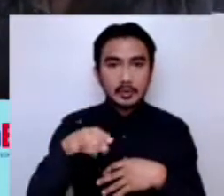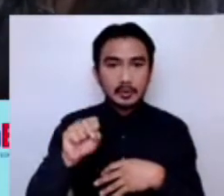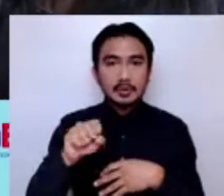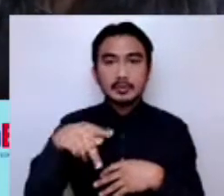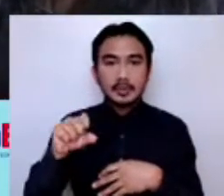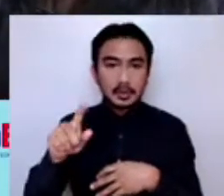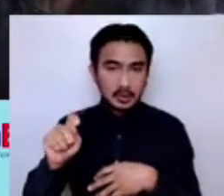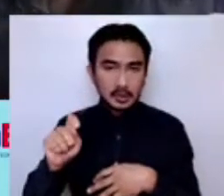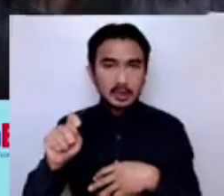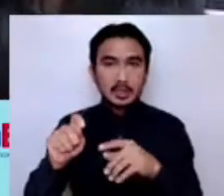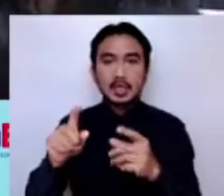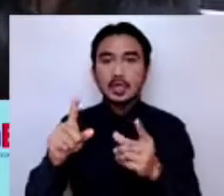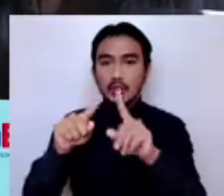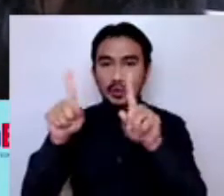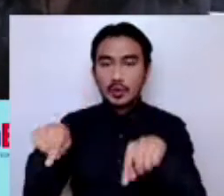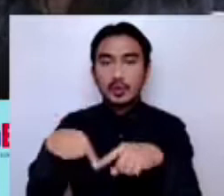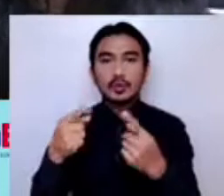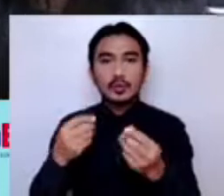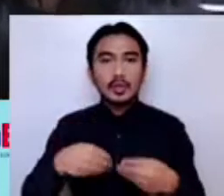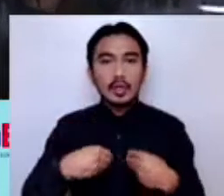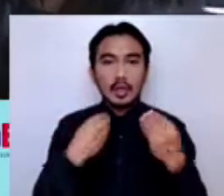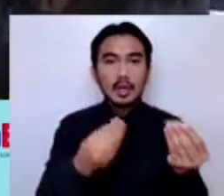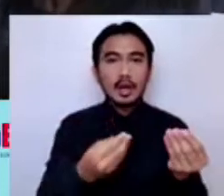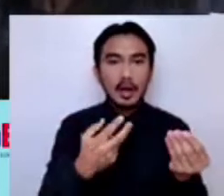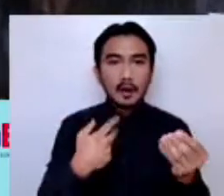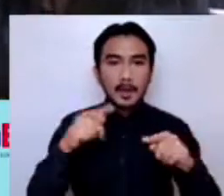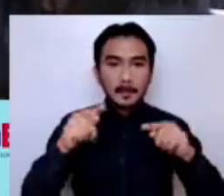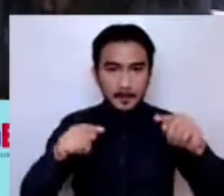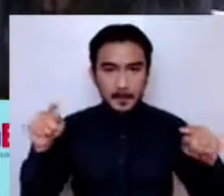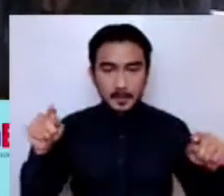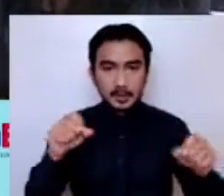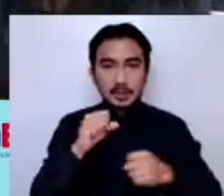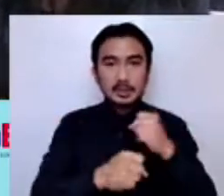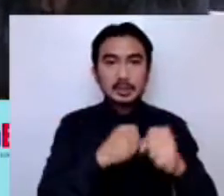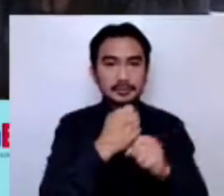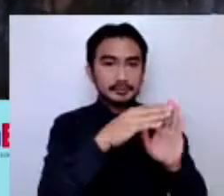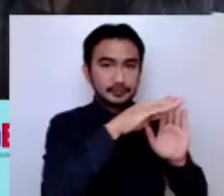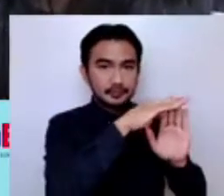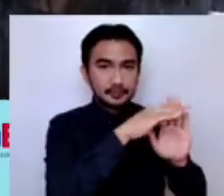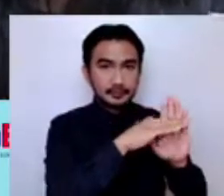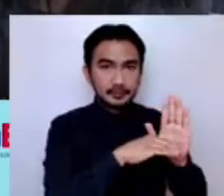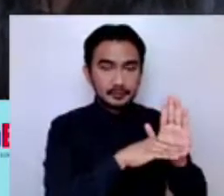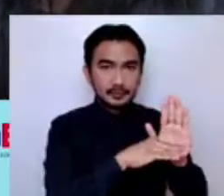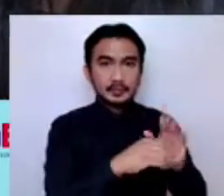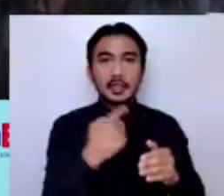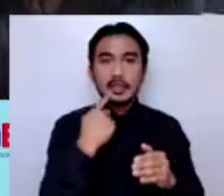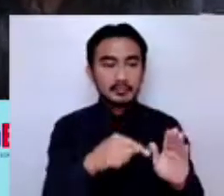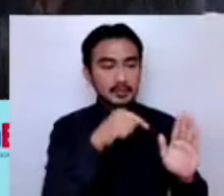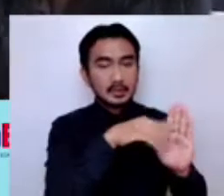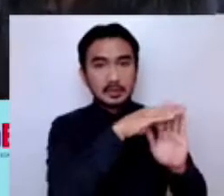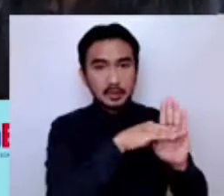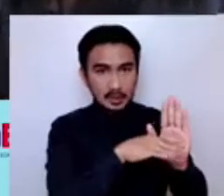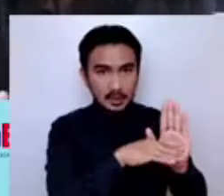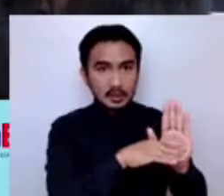BHROD will issue the multi-year RPMS-PPST guidelines. Meaning, in the said guidelines, we will be able to map